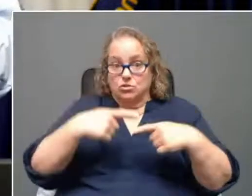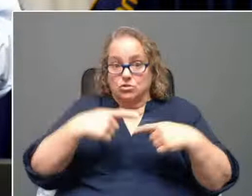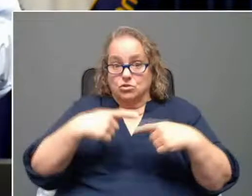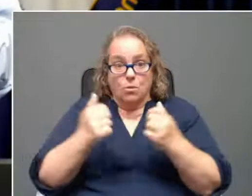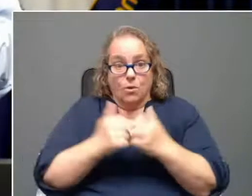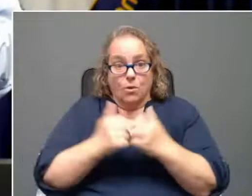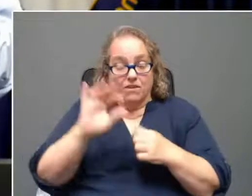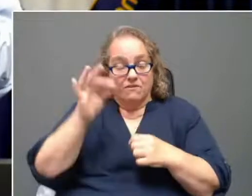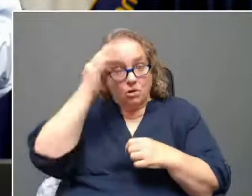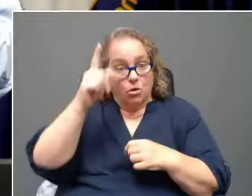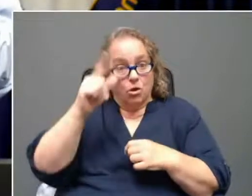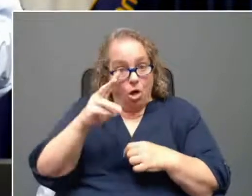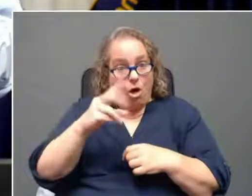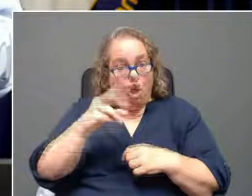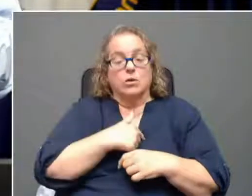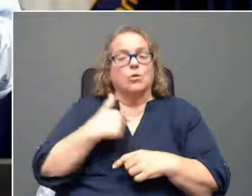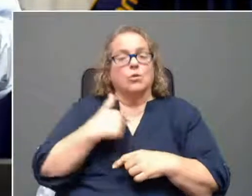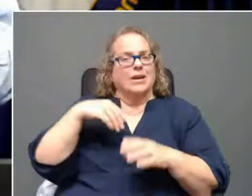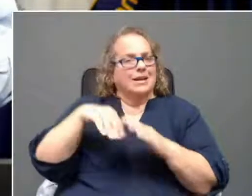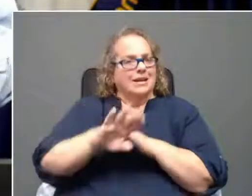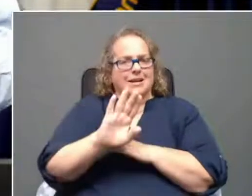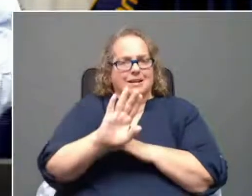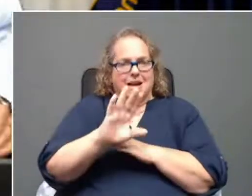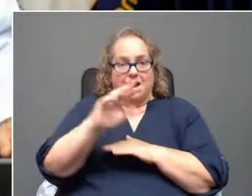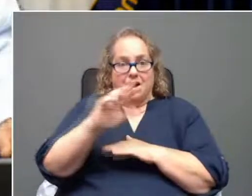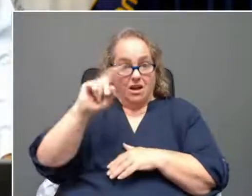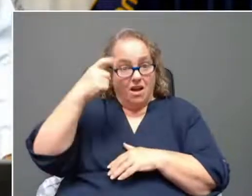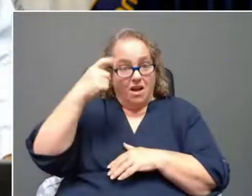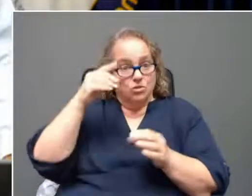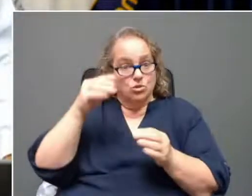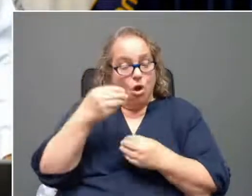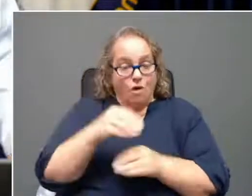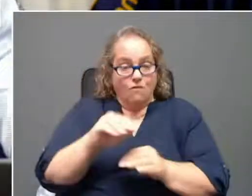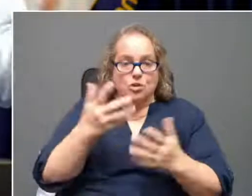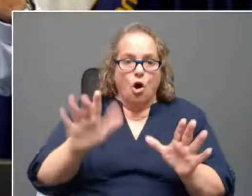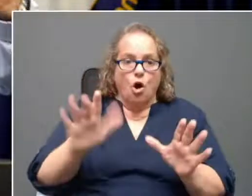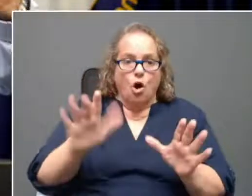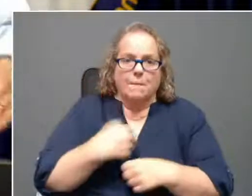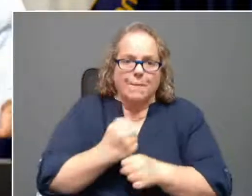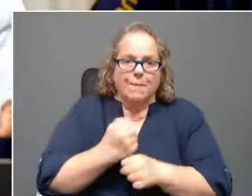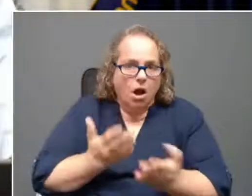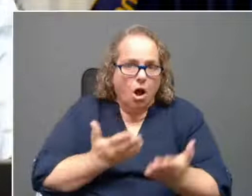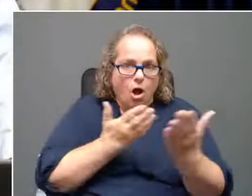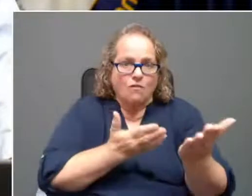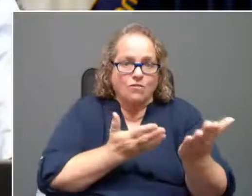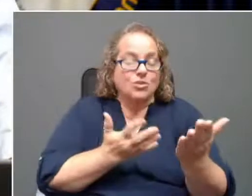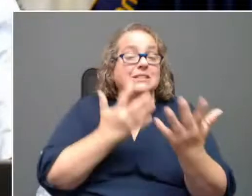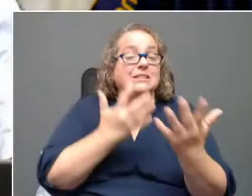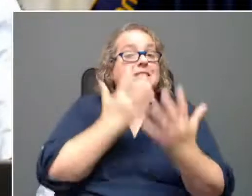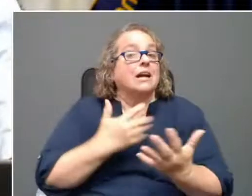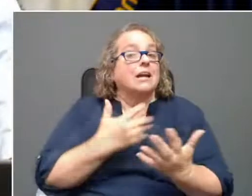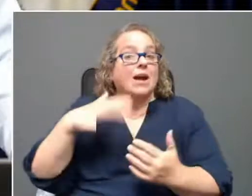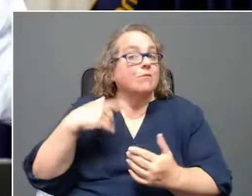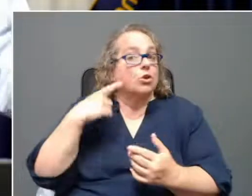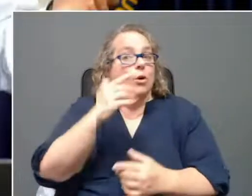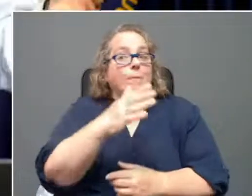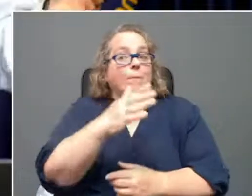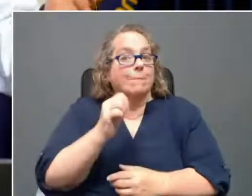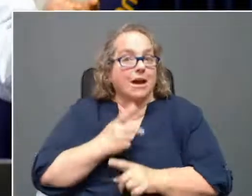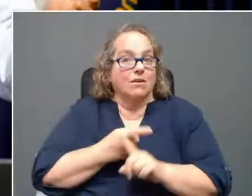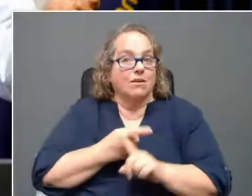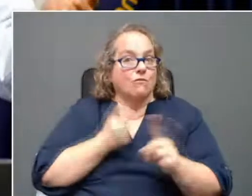stepped in, and the governor's office has already made that offer. Sadly, we haven't heard back, but it seems really reasonable to